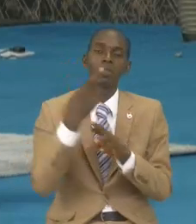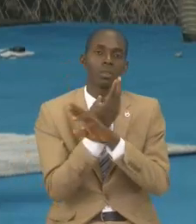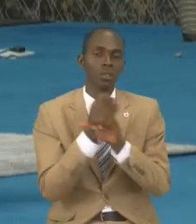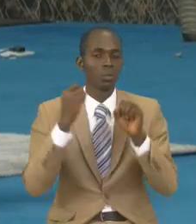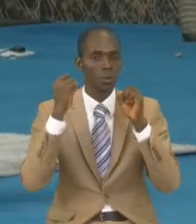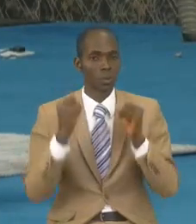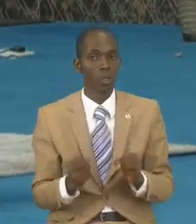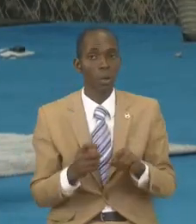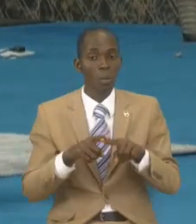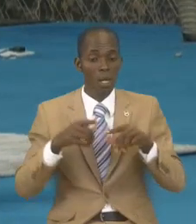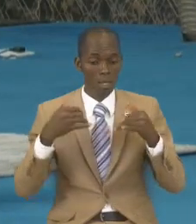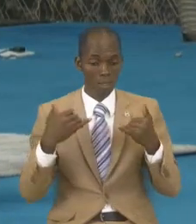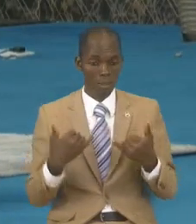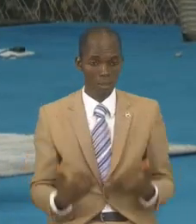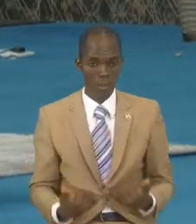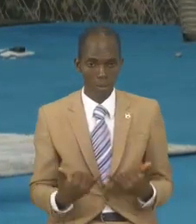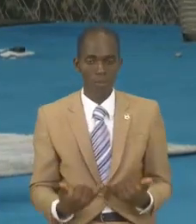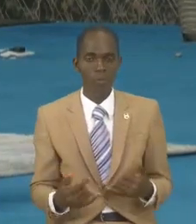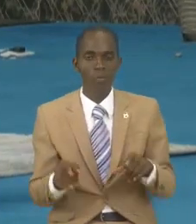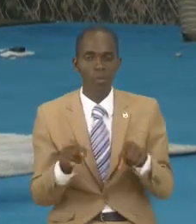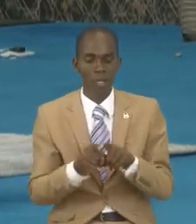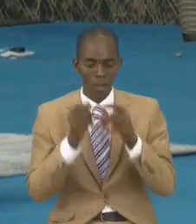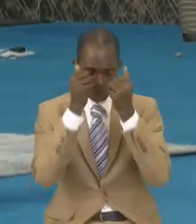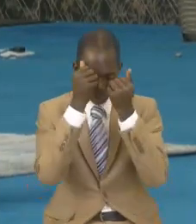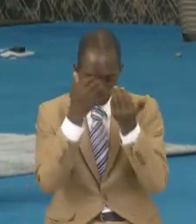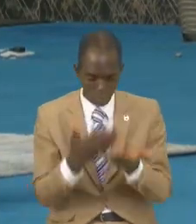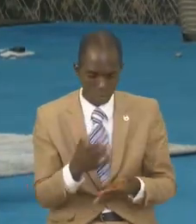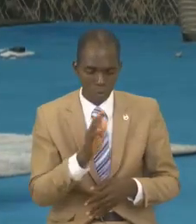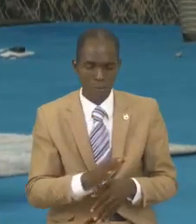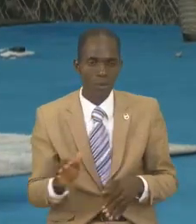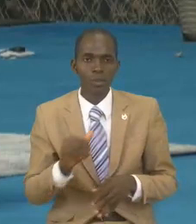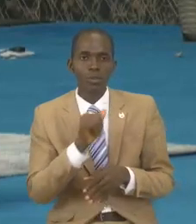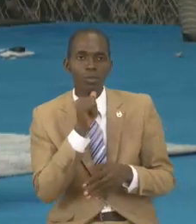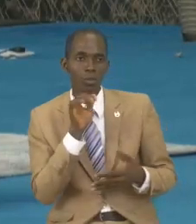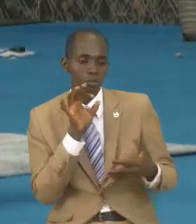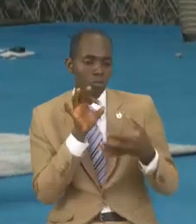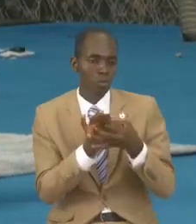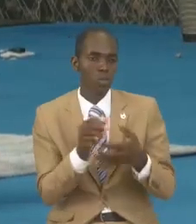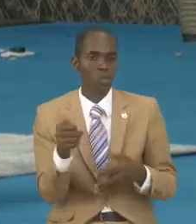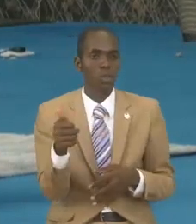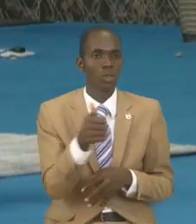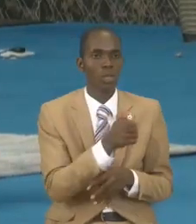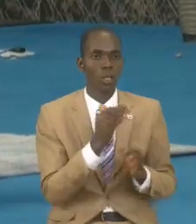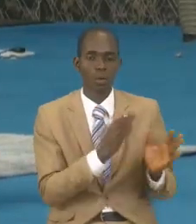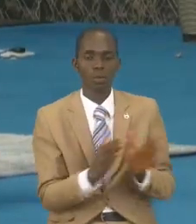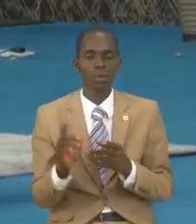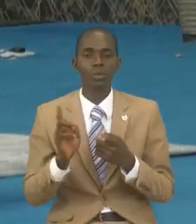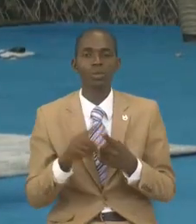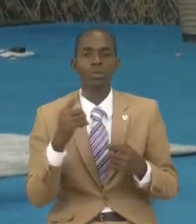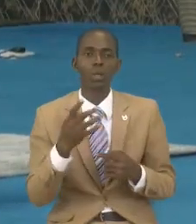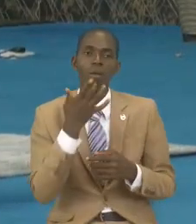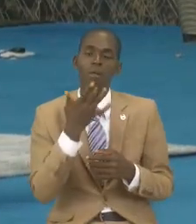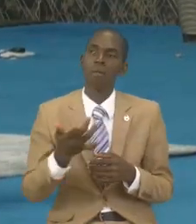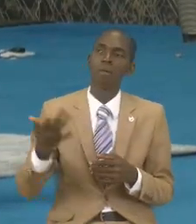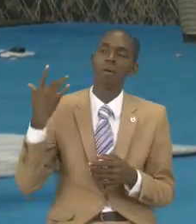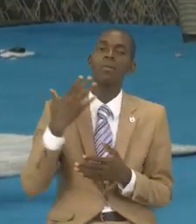as obedient children, not fashioning yourselves according to the former laws